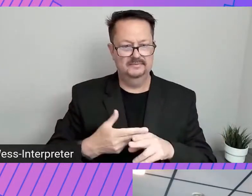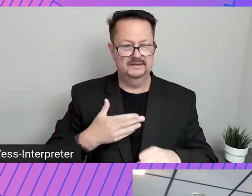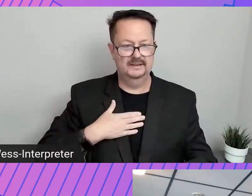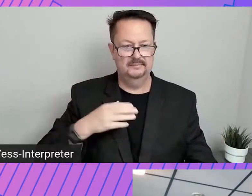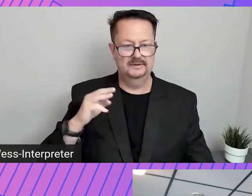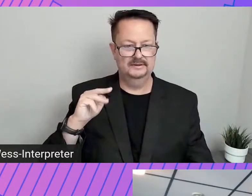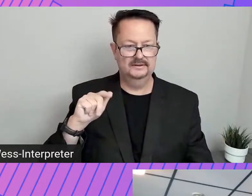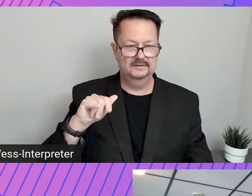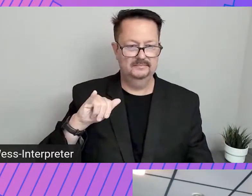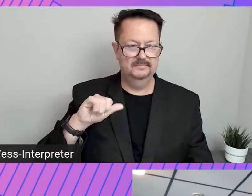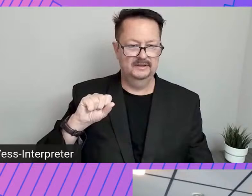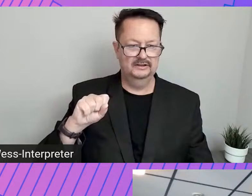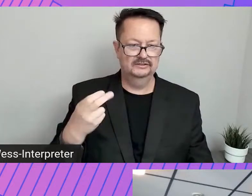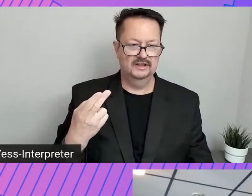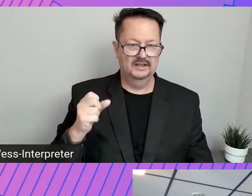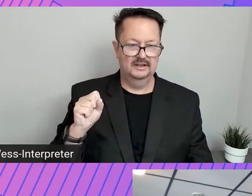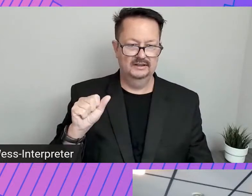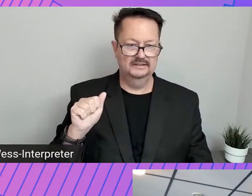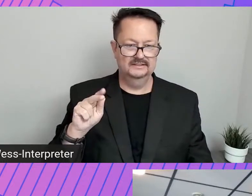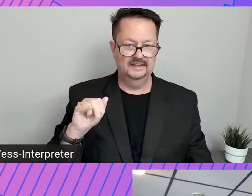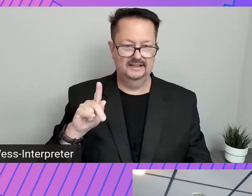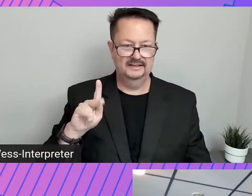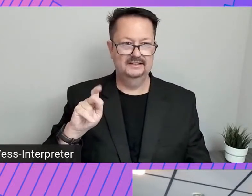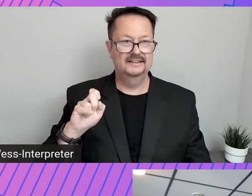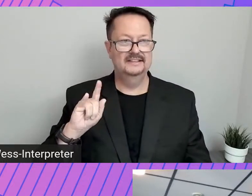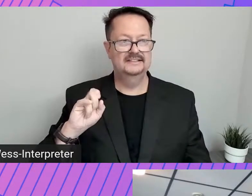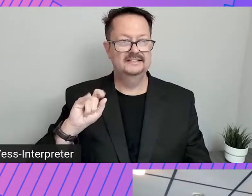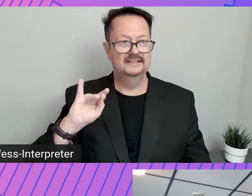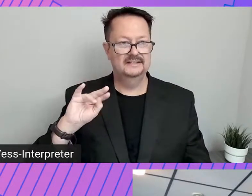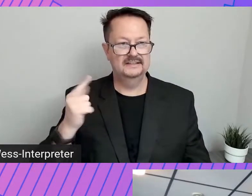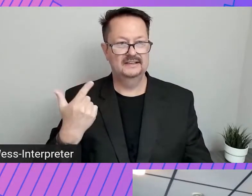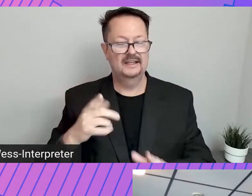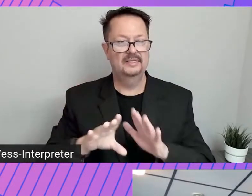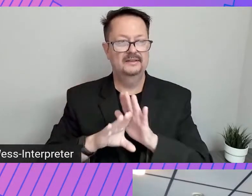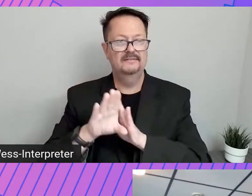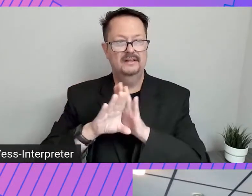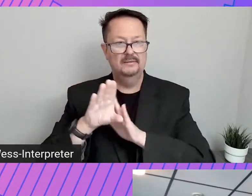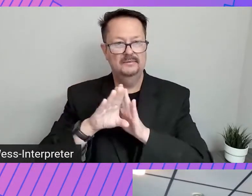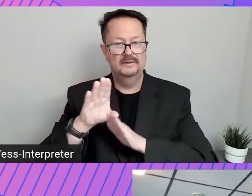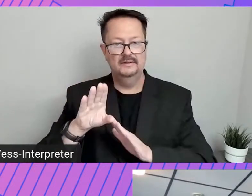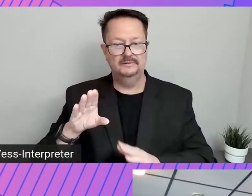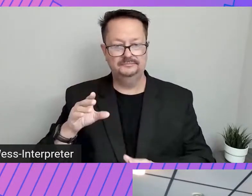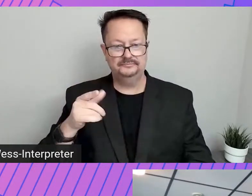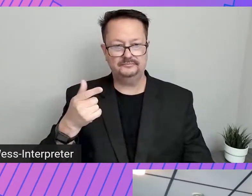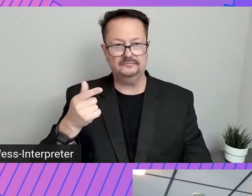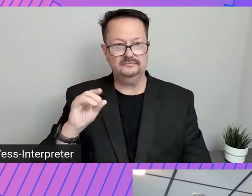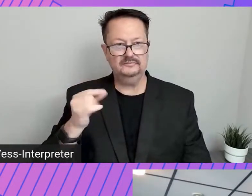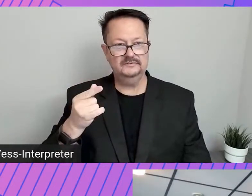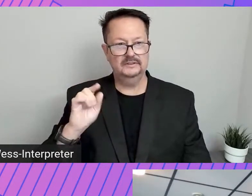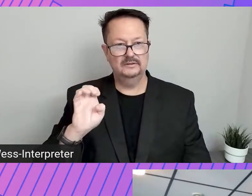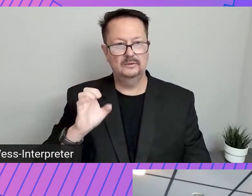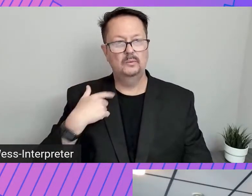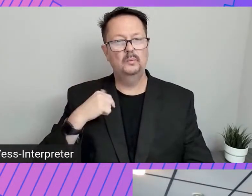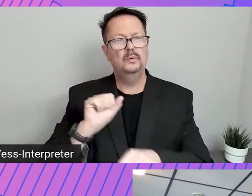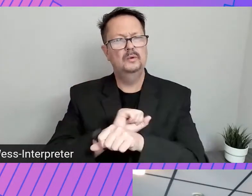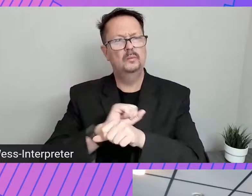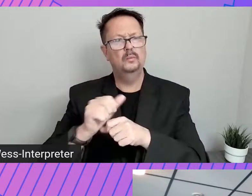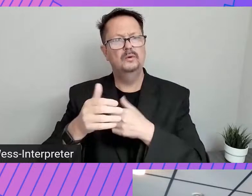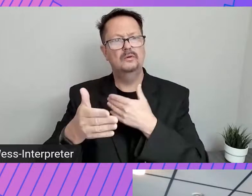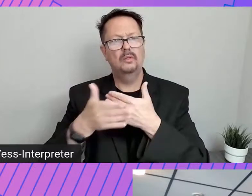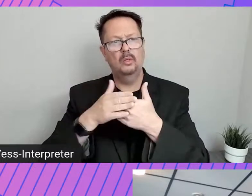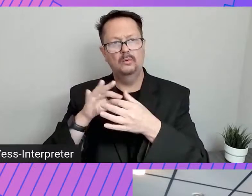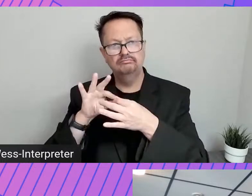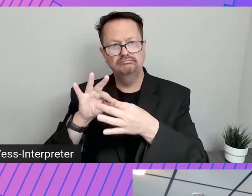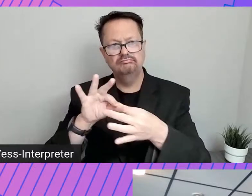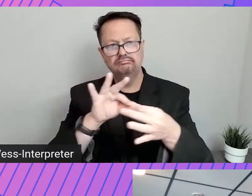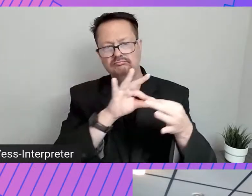Seidel-Gesing. I'm a developer advocate with the ECS service team. We work very, very closely with the product managers and the product team, and